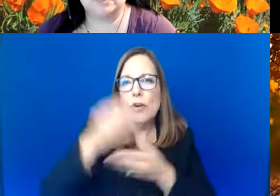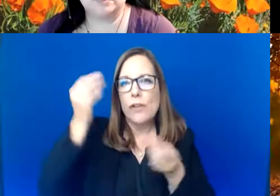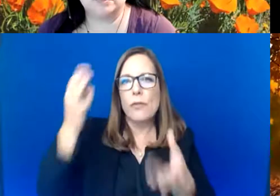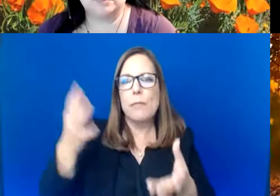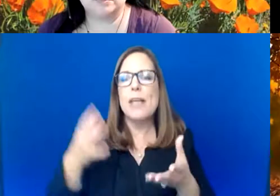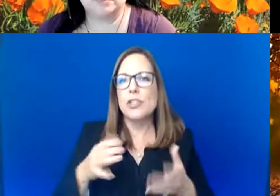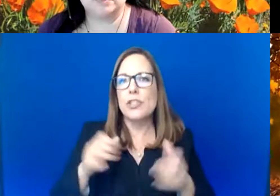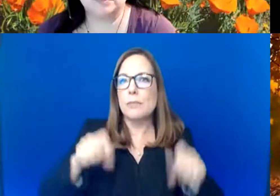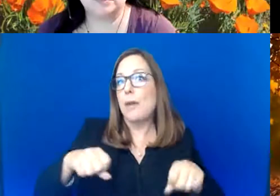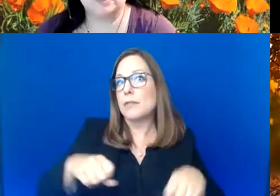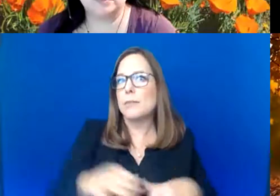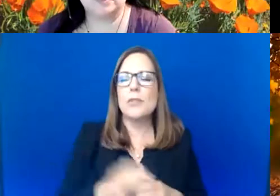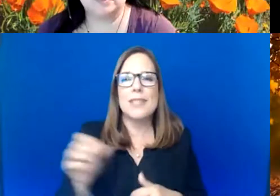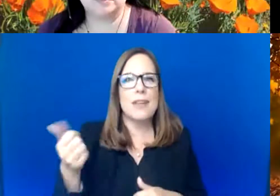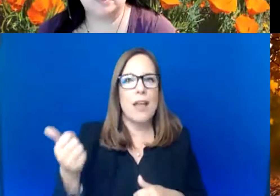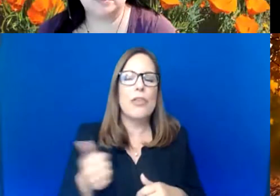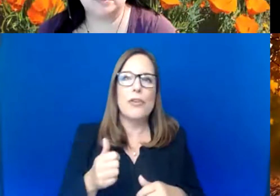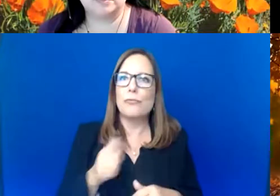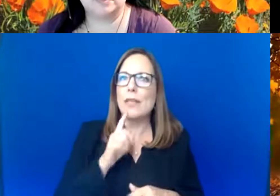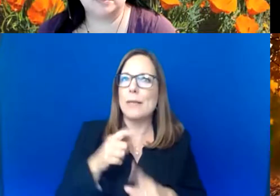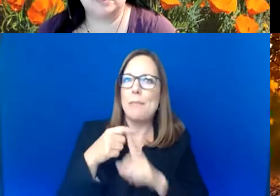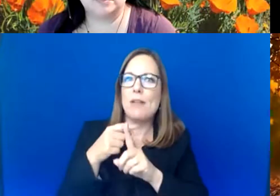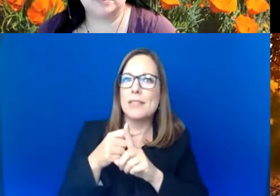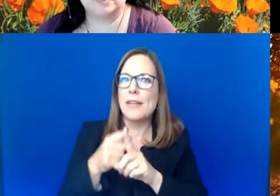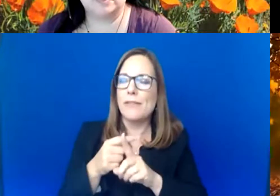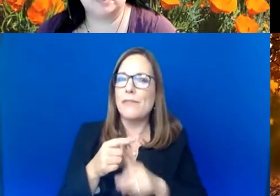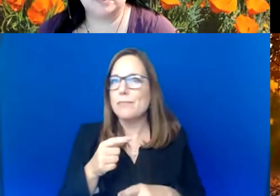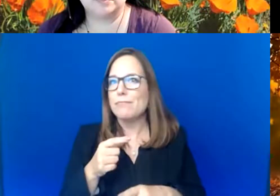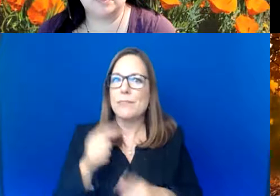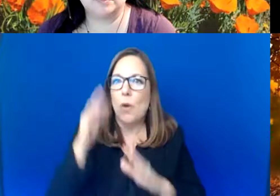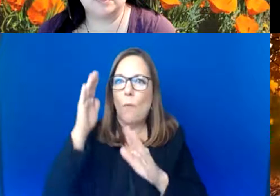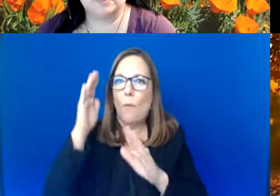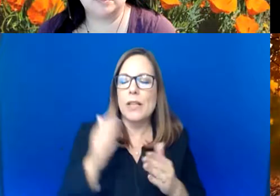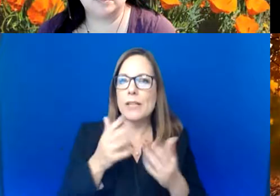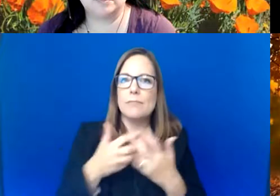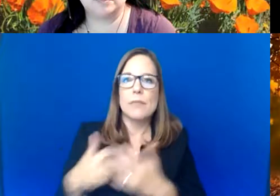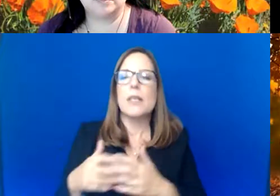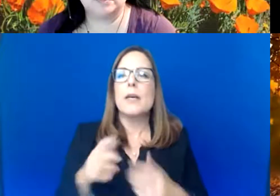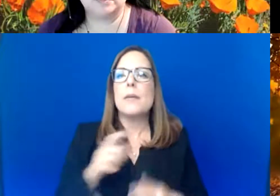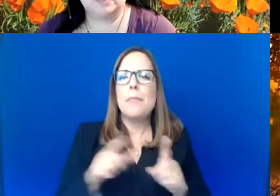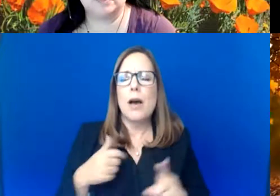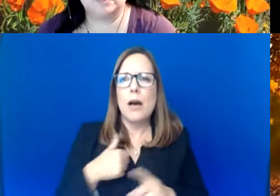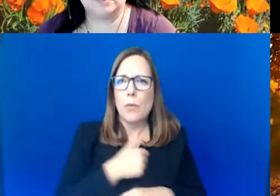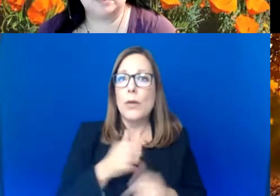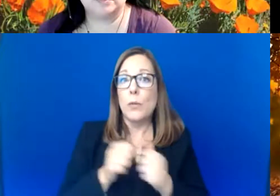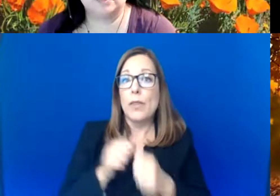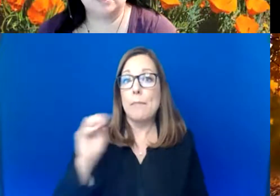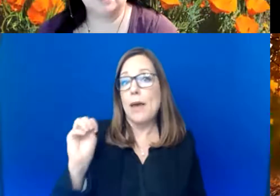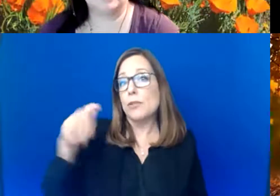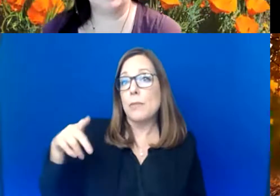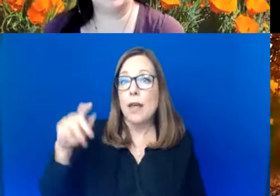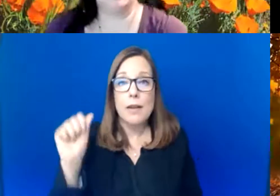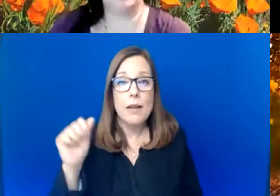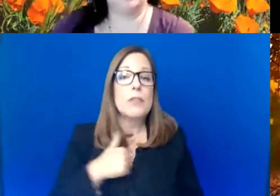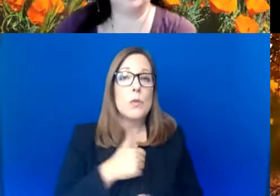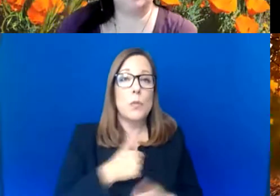and encouraging initiative. But I think that, with the master plan on aging, we're collecting more data on aging and disability than